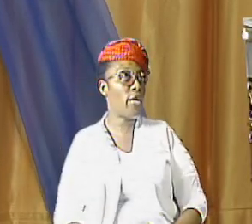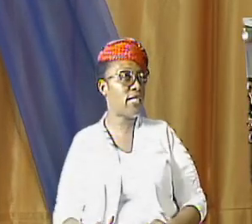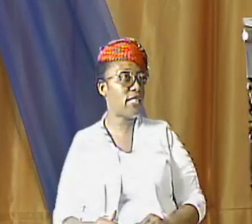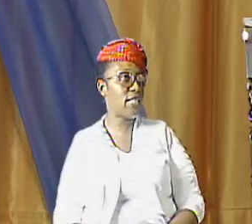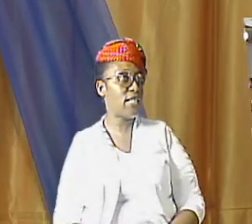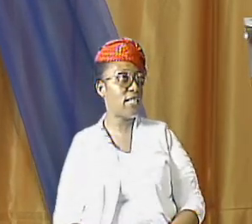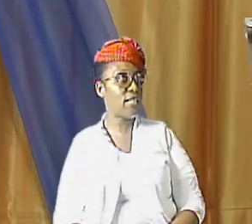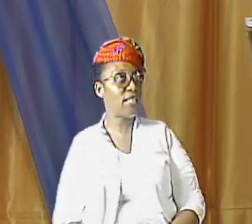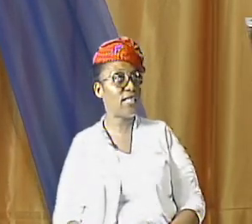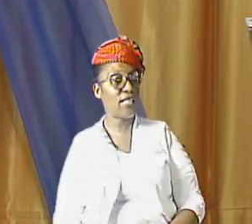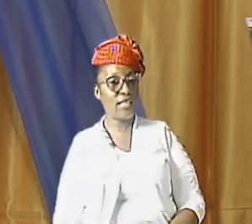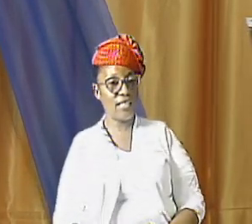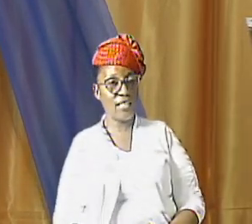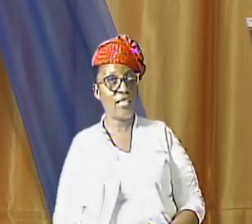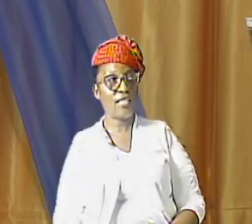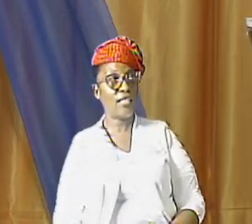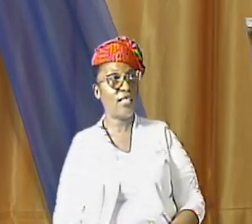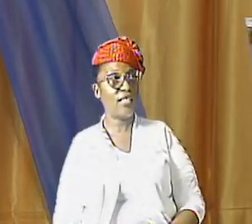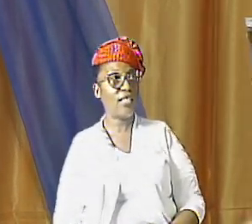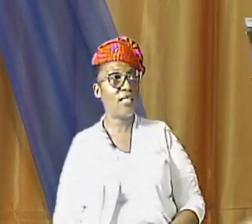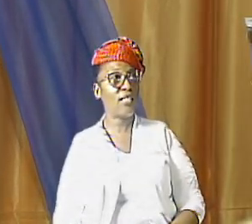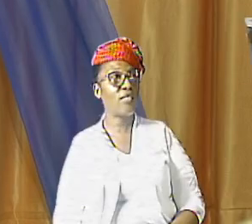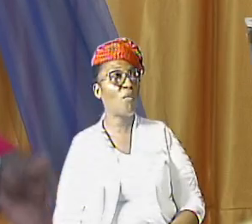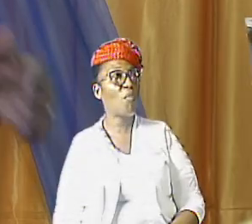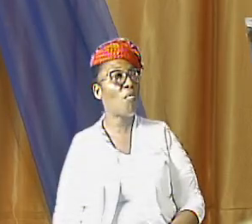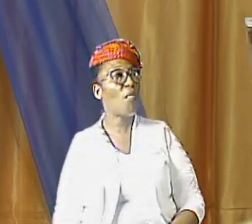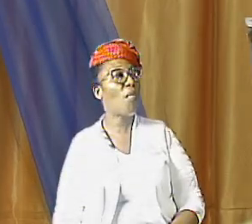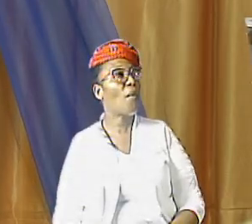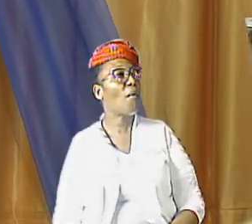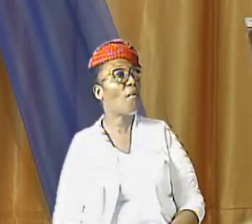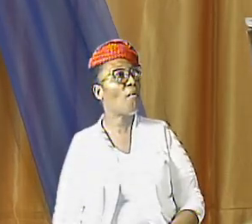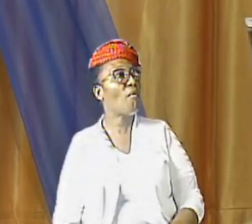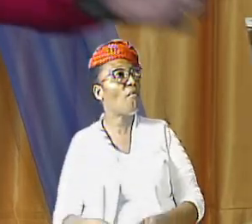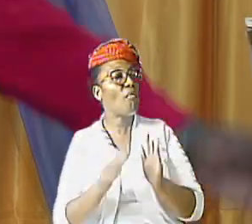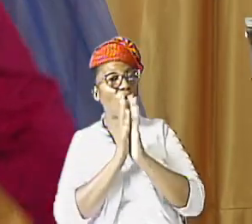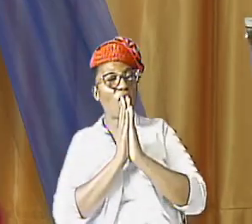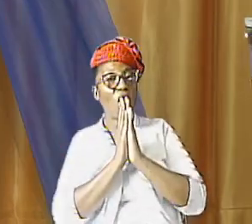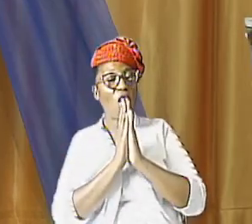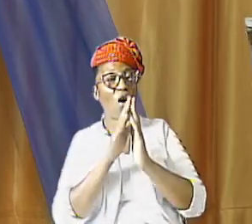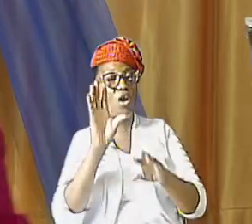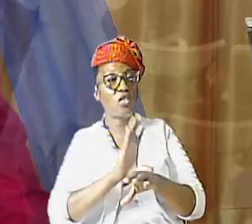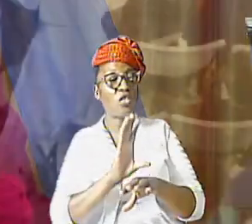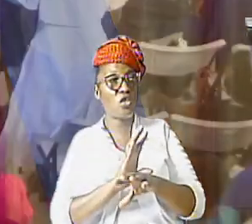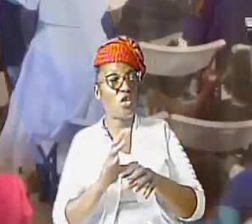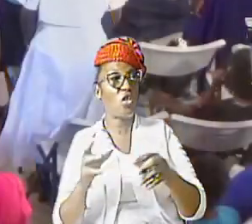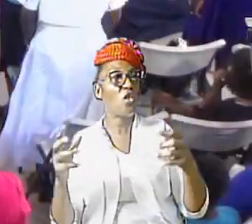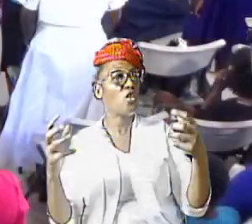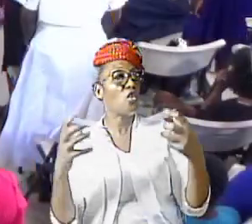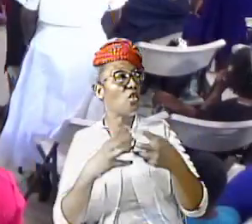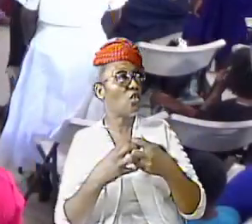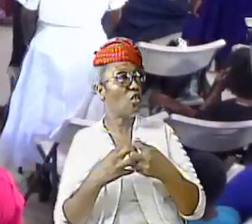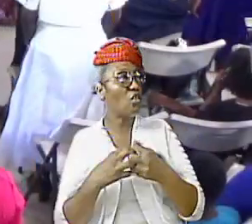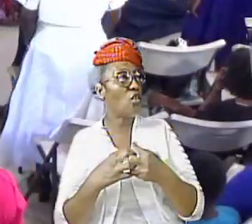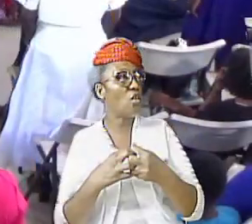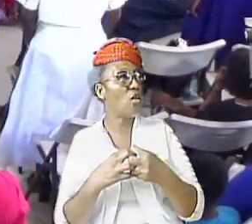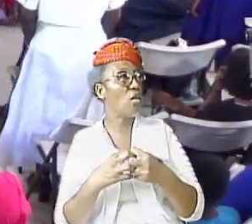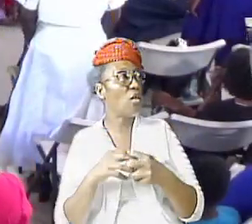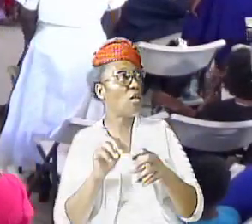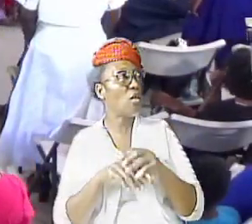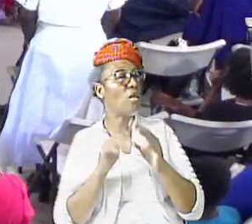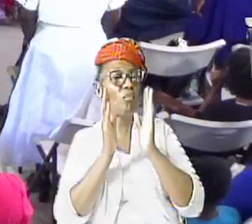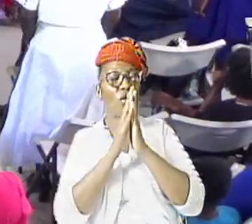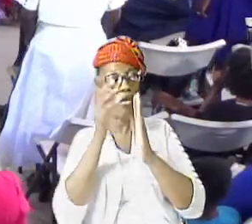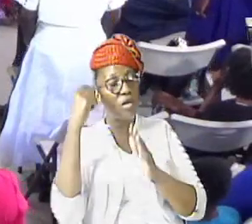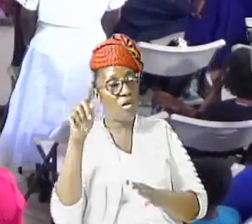Mrs. Murray to just pray for me, please. And I'm going to ask the congregation to join in